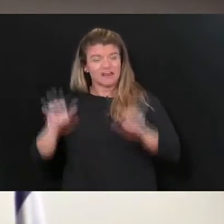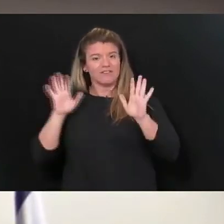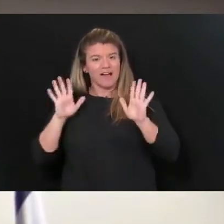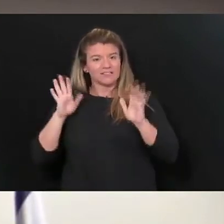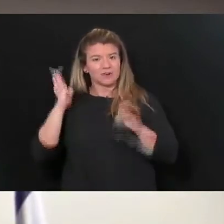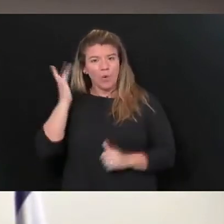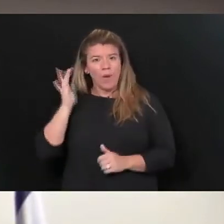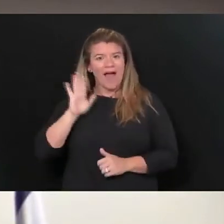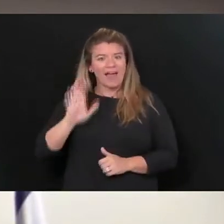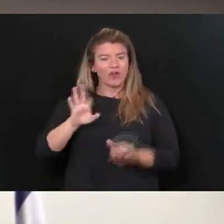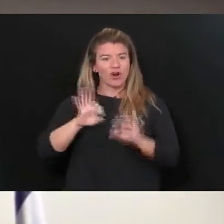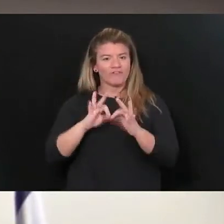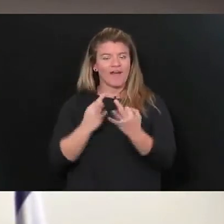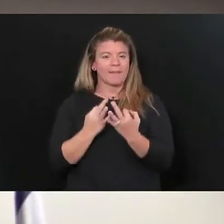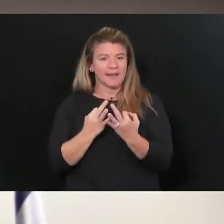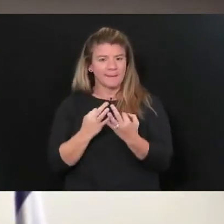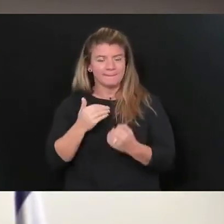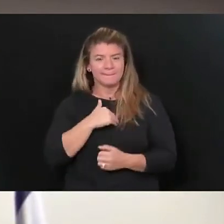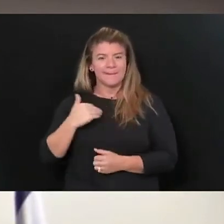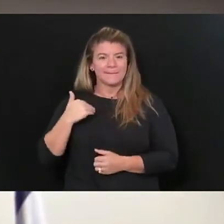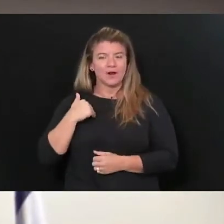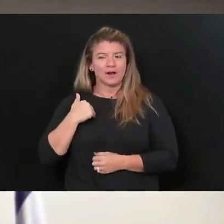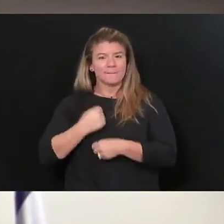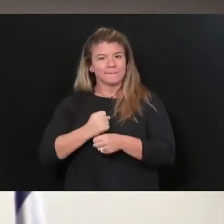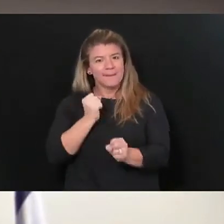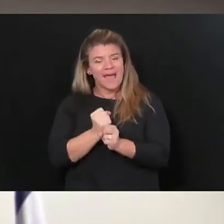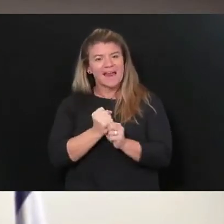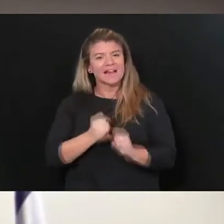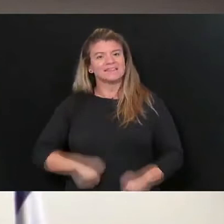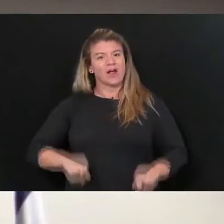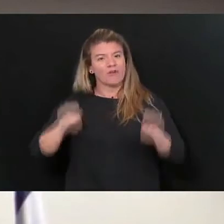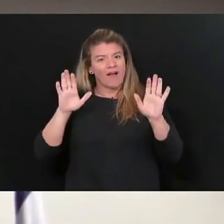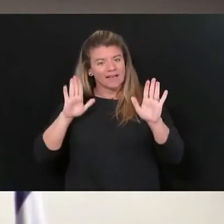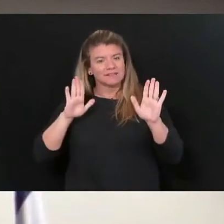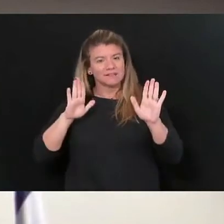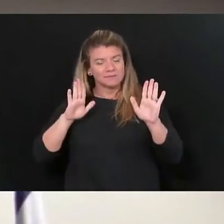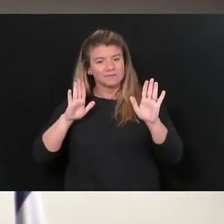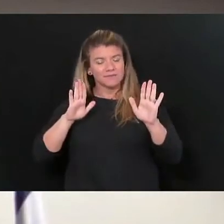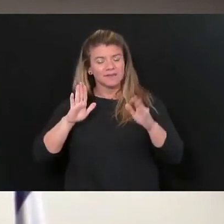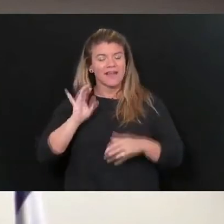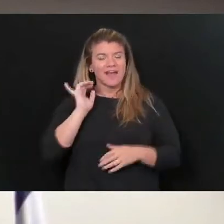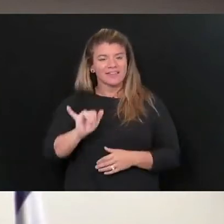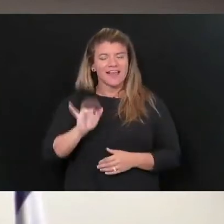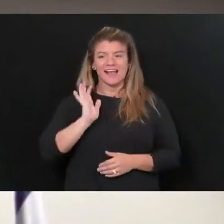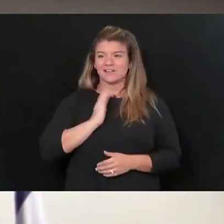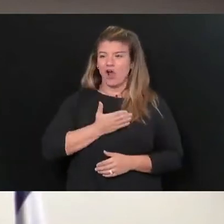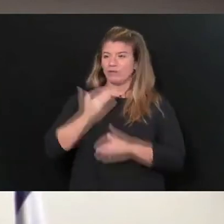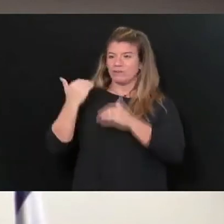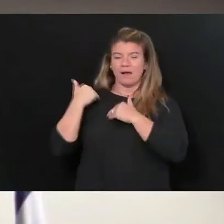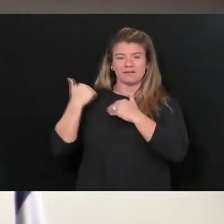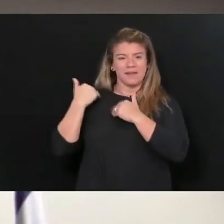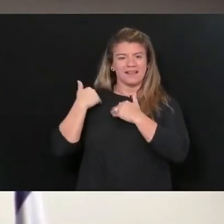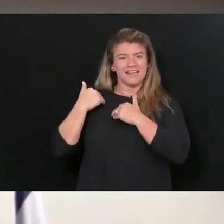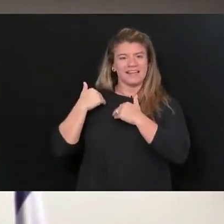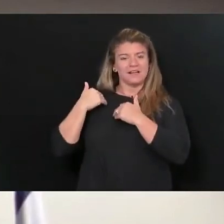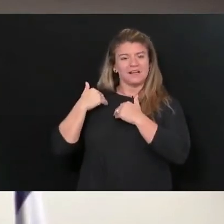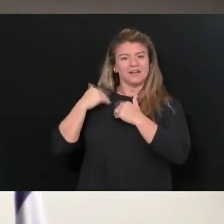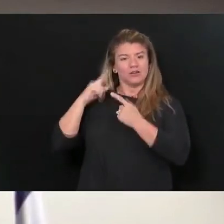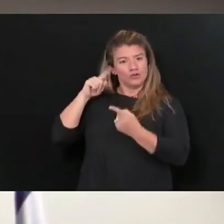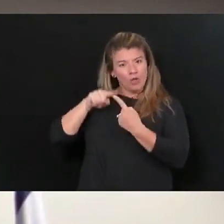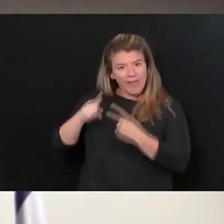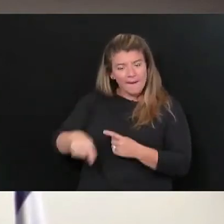made, the ultimate sacrifice on behalf of our nation. And think about our responsibility as individuals to them and